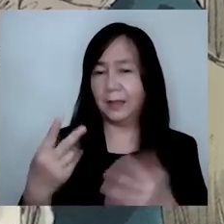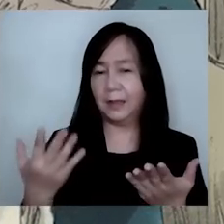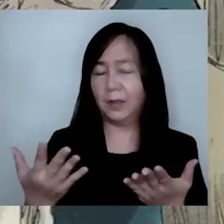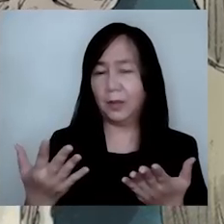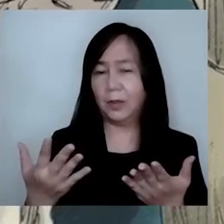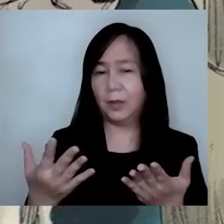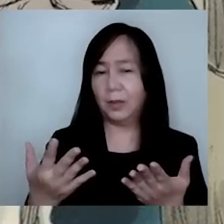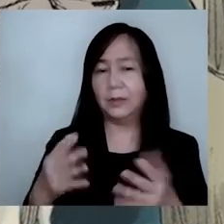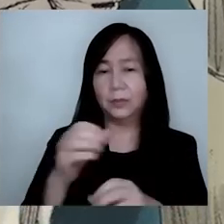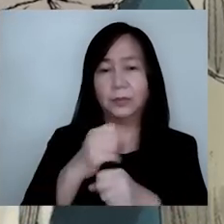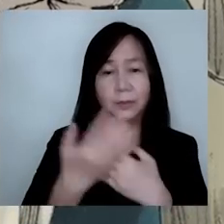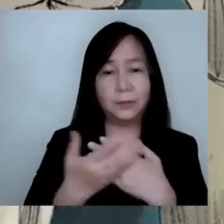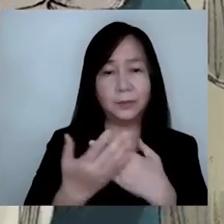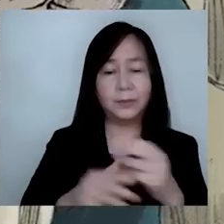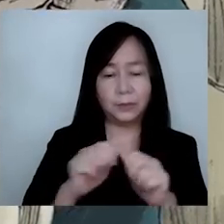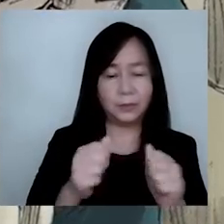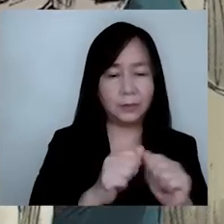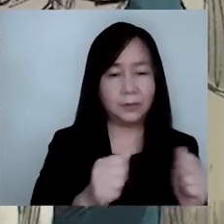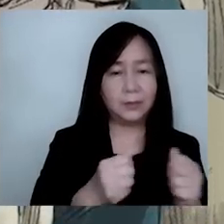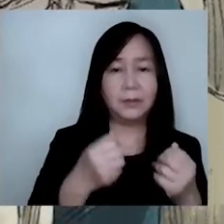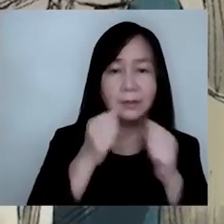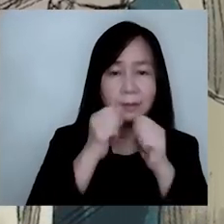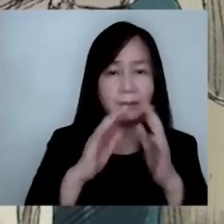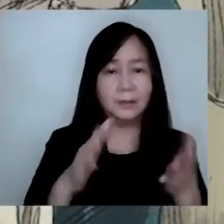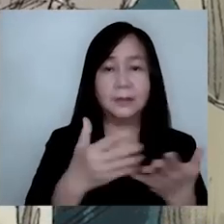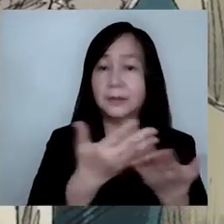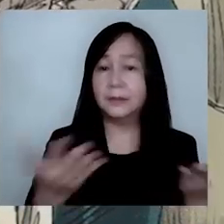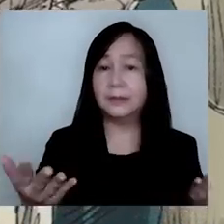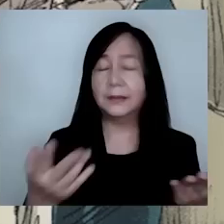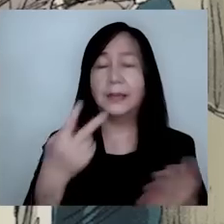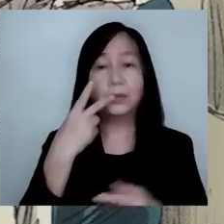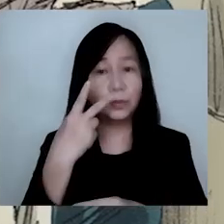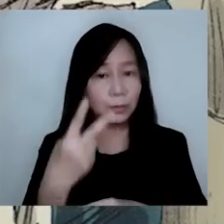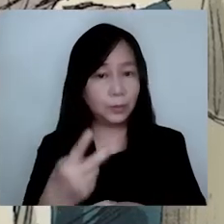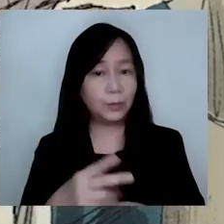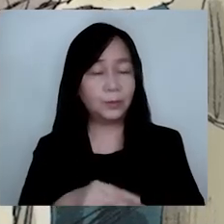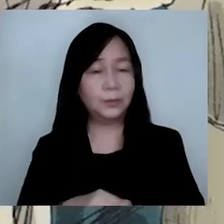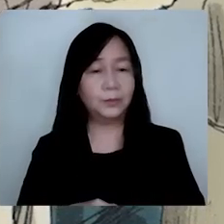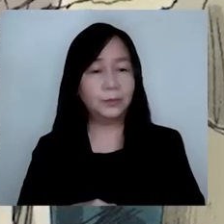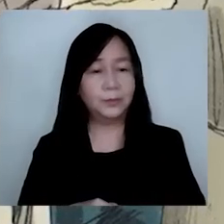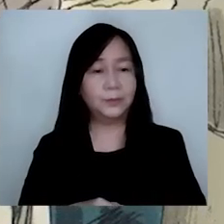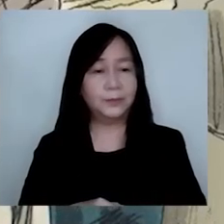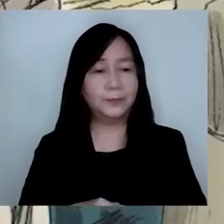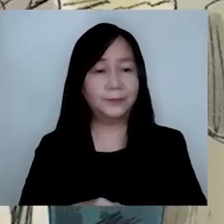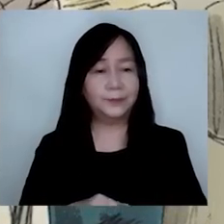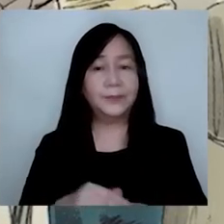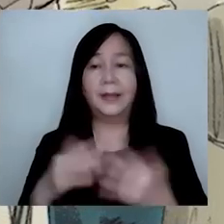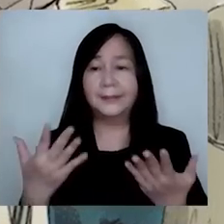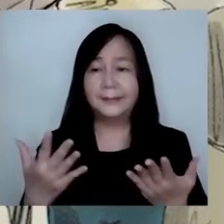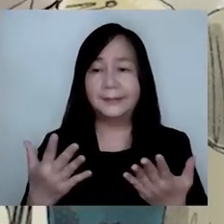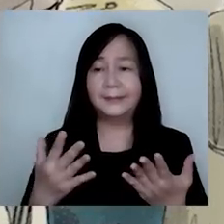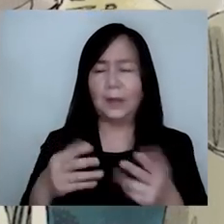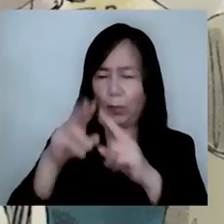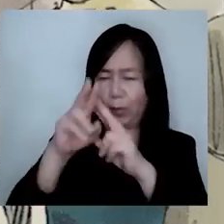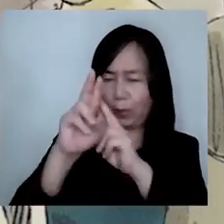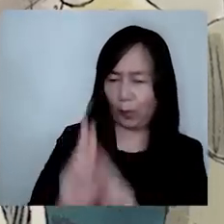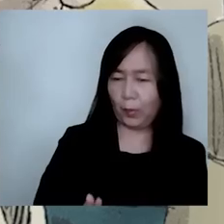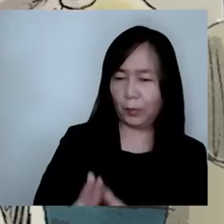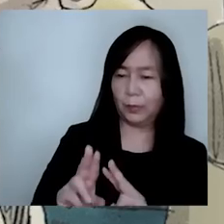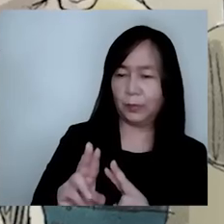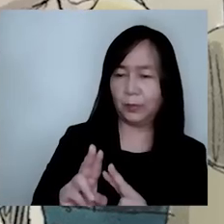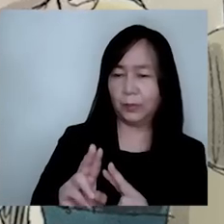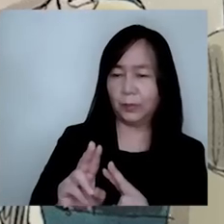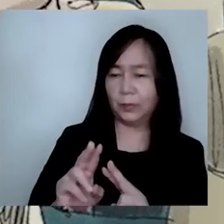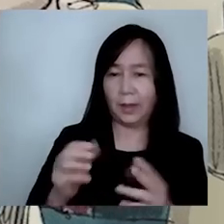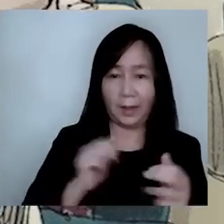blessing broke the bread and gave it to them they saw in this Sublime Act of sharing